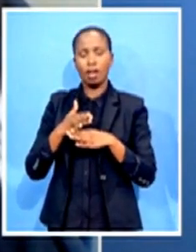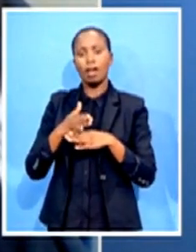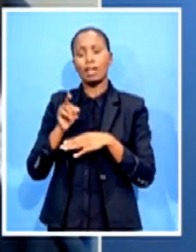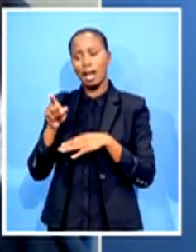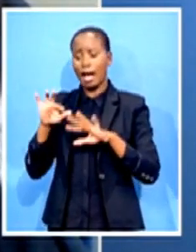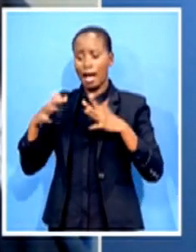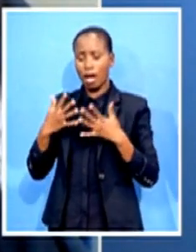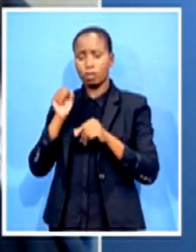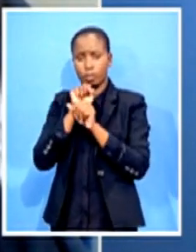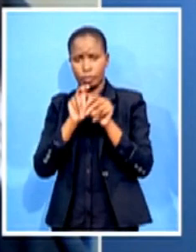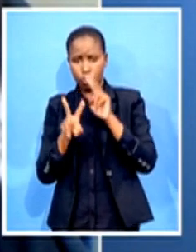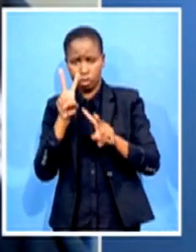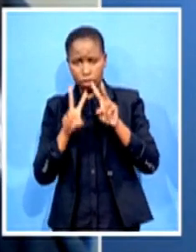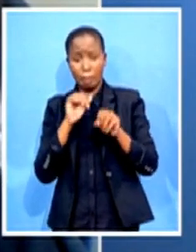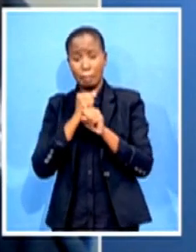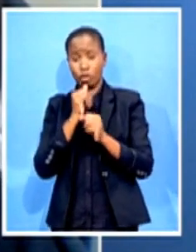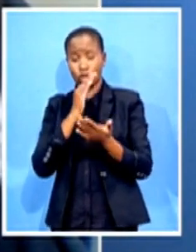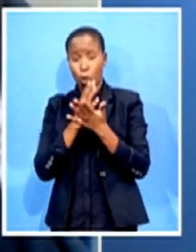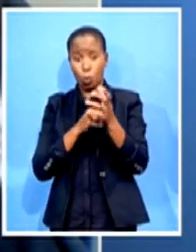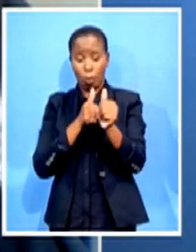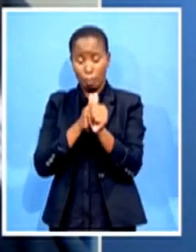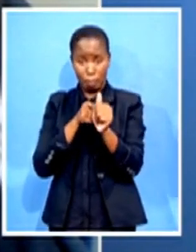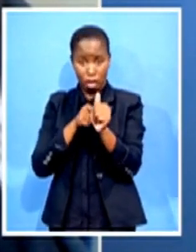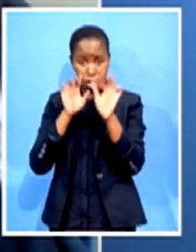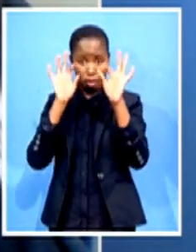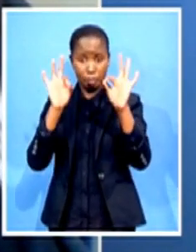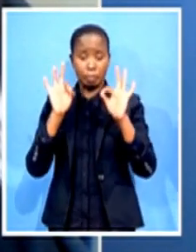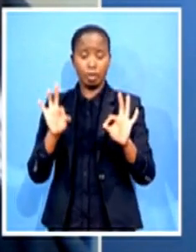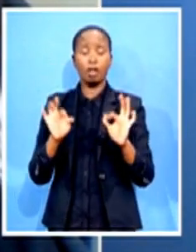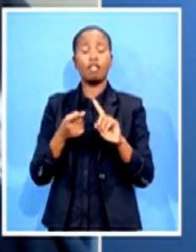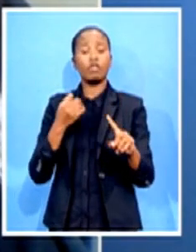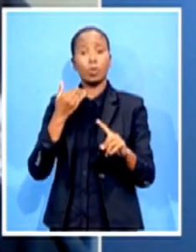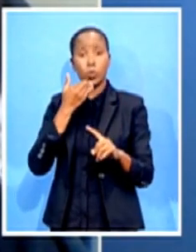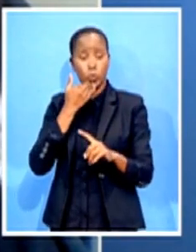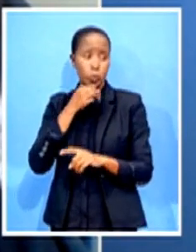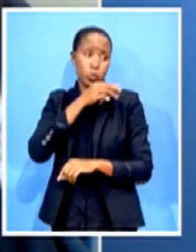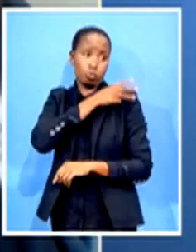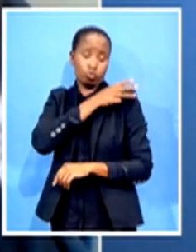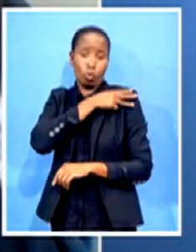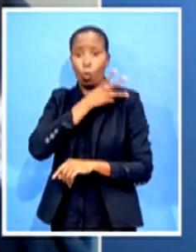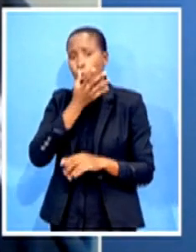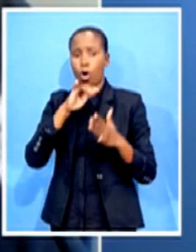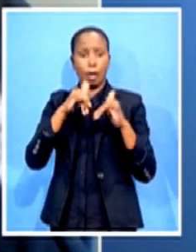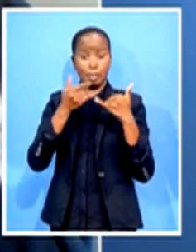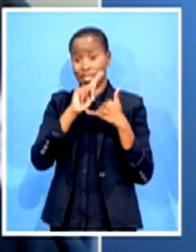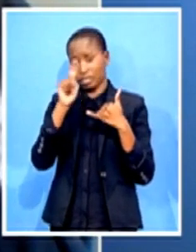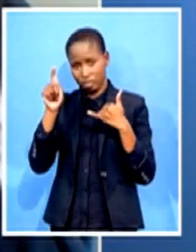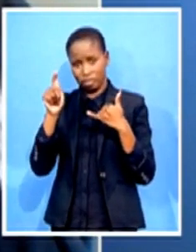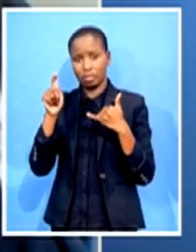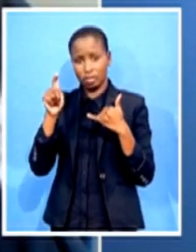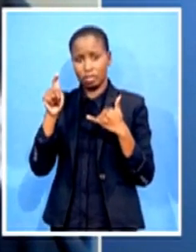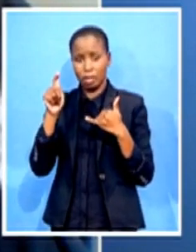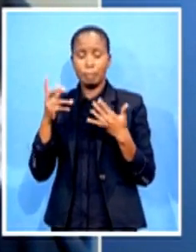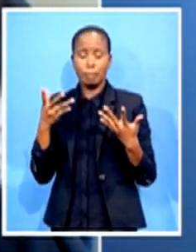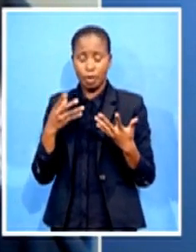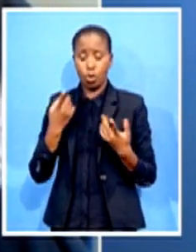adhered to by employers. We need to come together as stakeholders to ensure that the